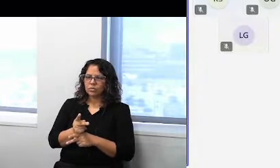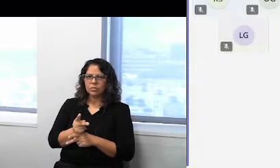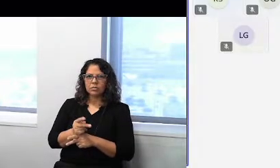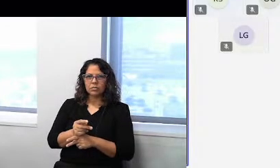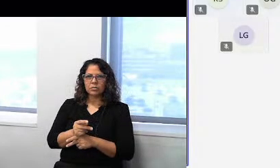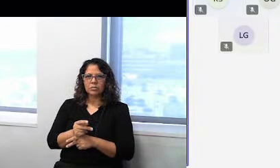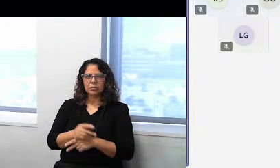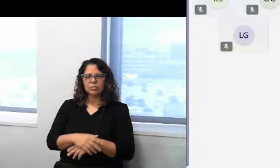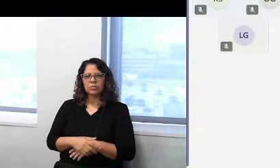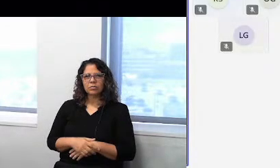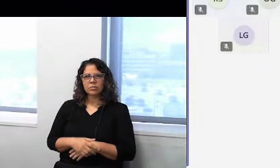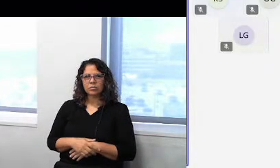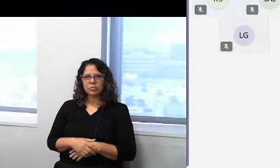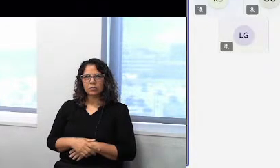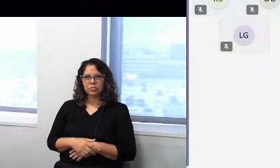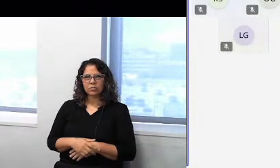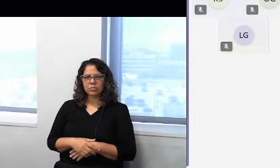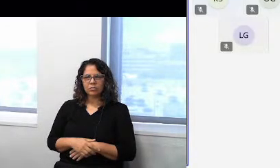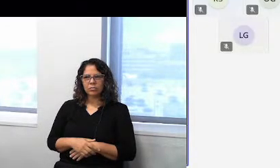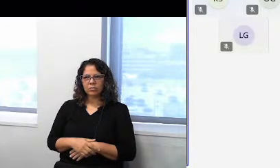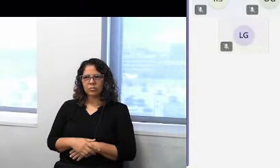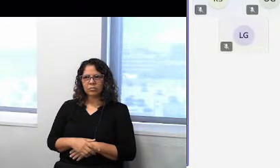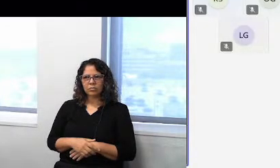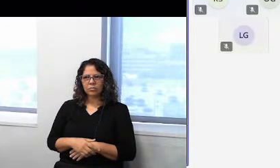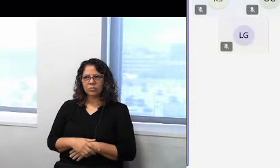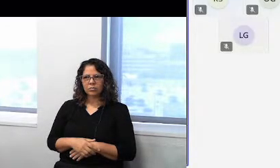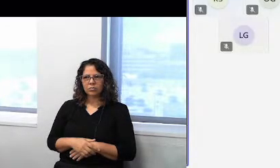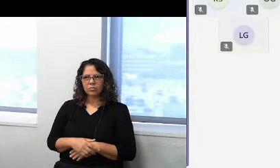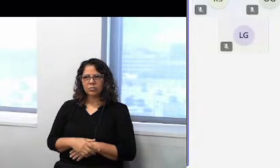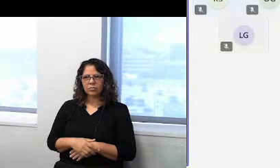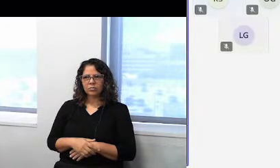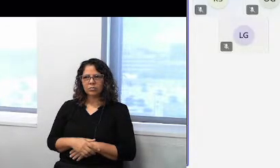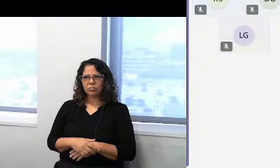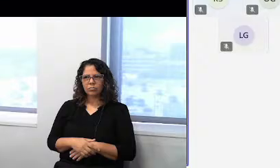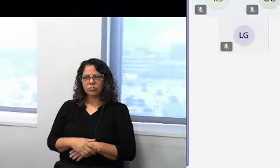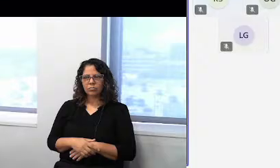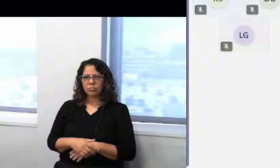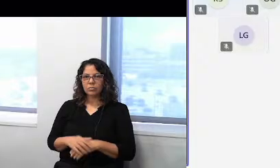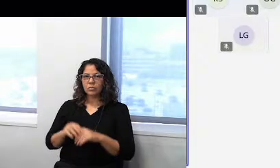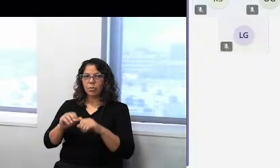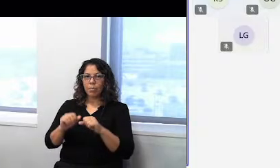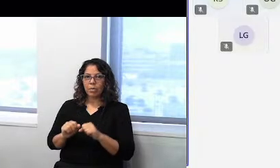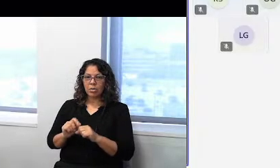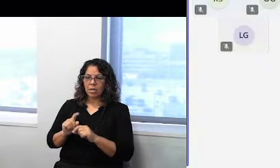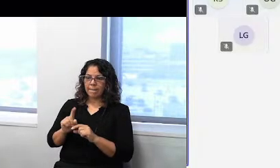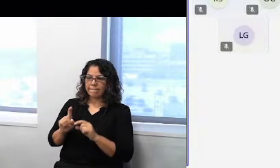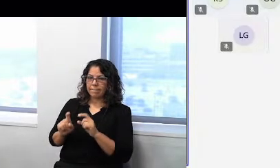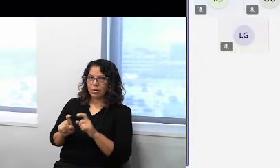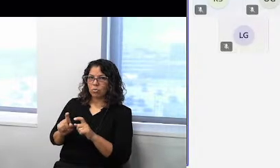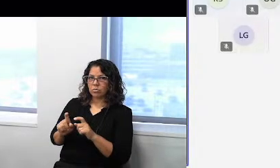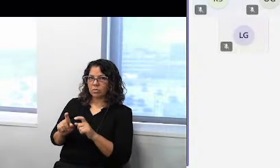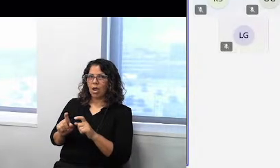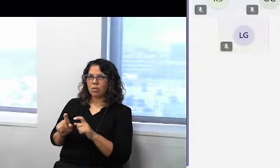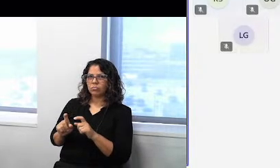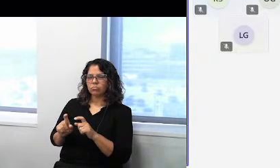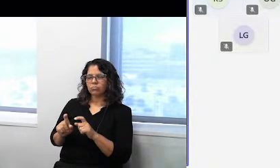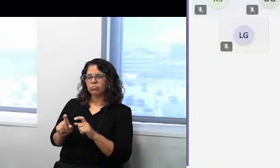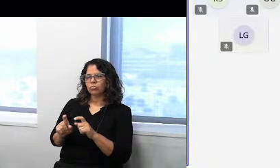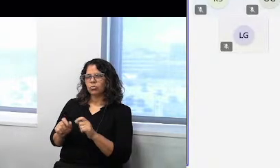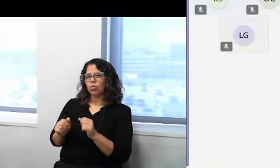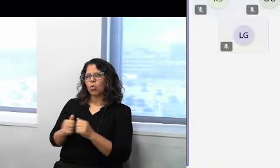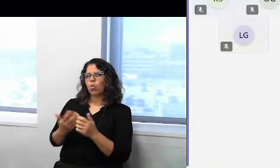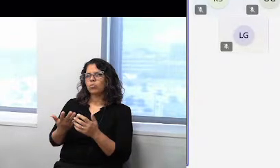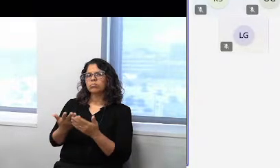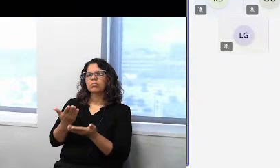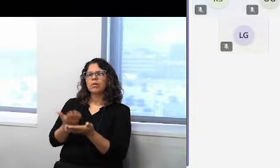to premise a question with some factual premises, but I want to make sure that when we're doing that, the witness has a chance to affirm